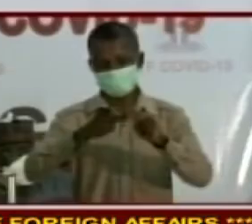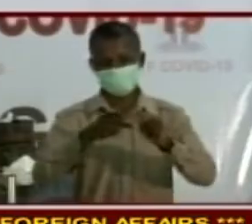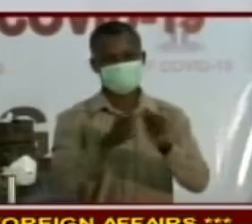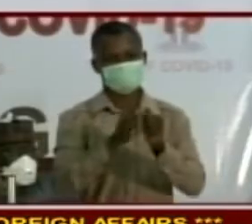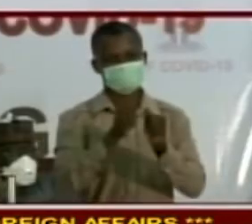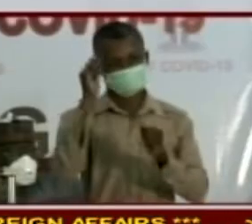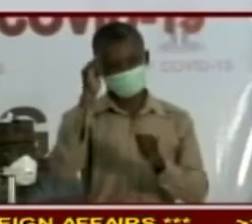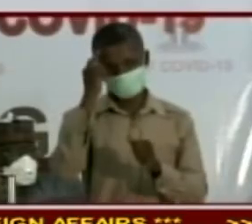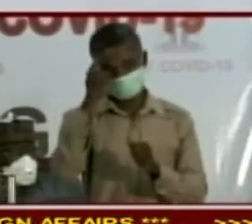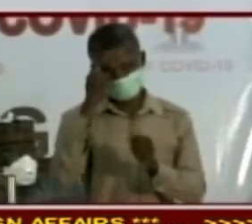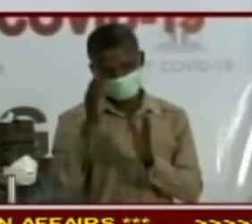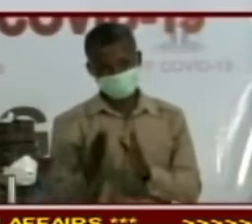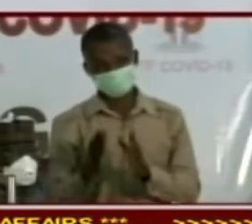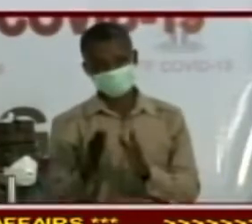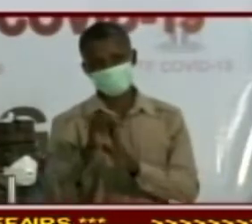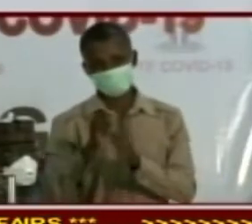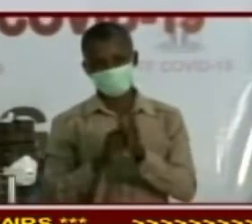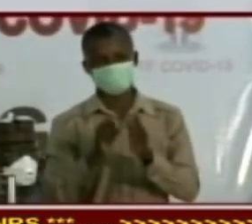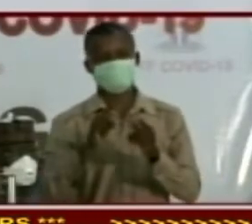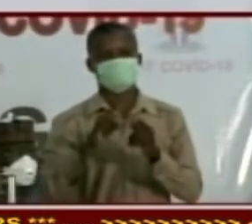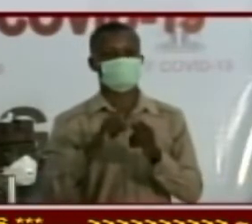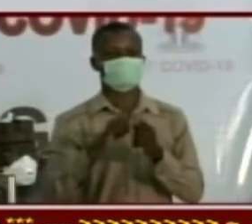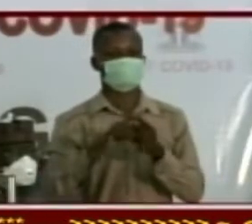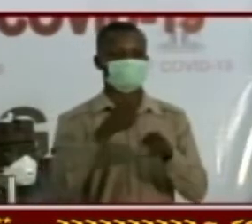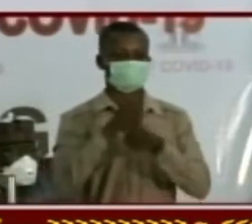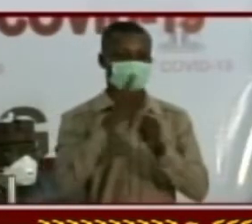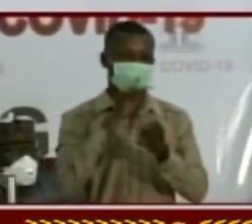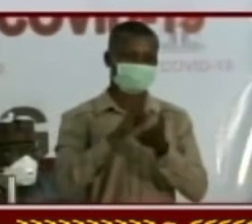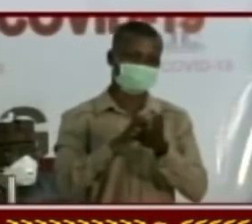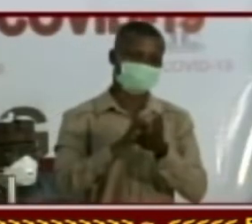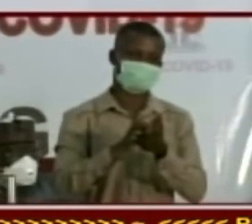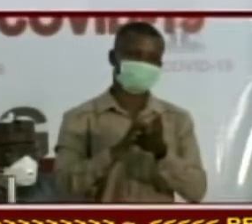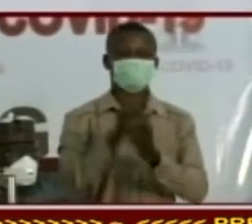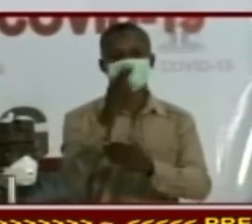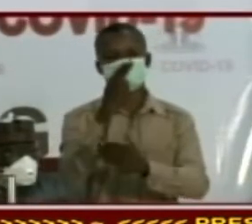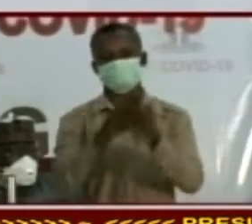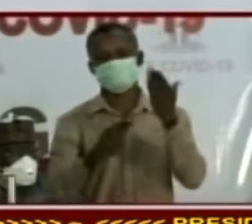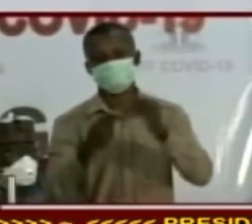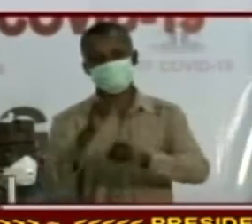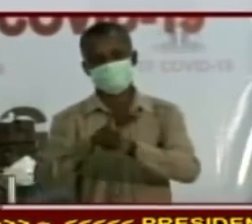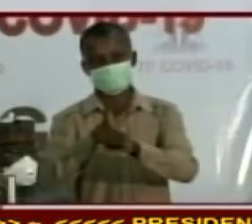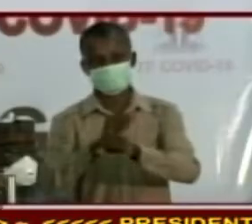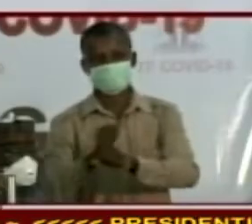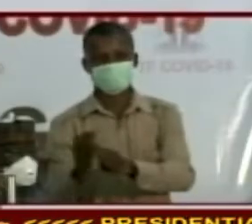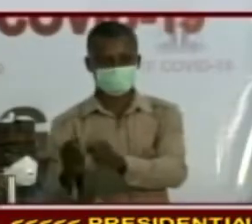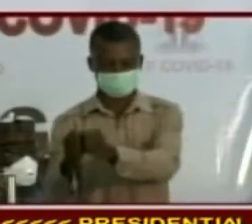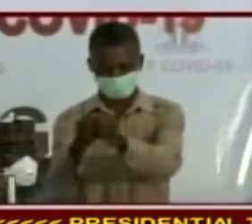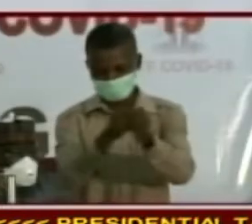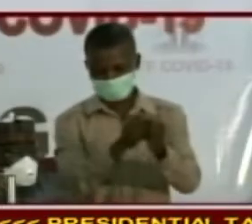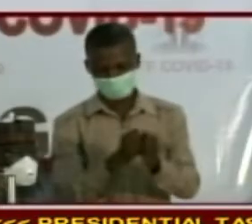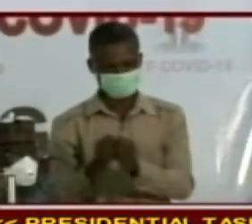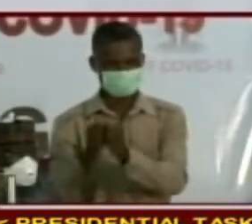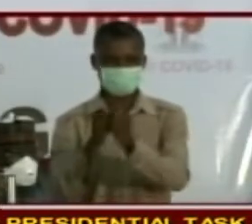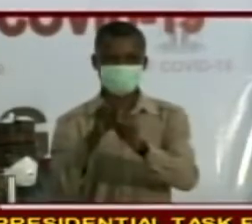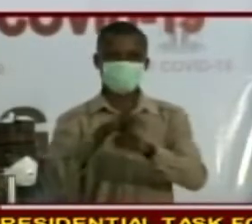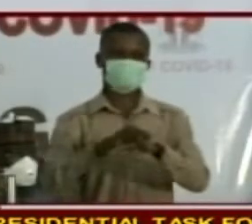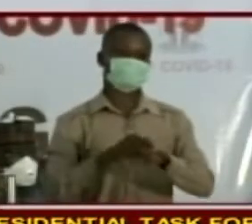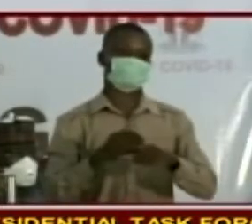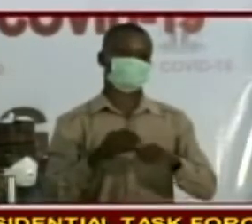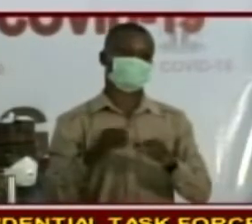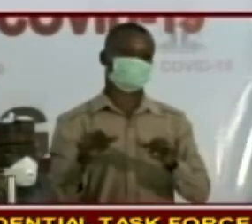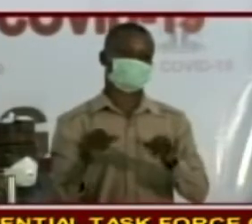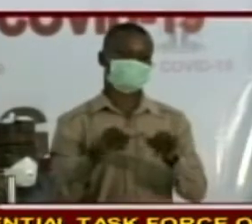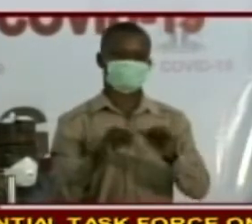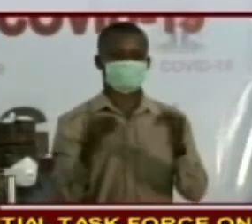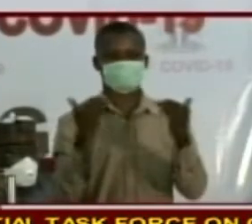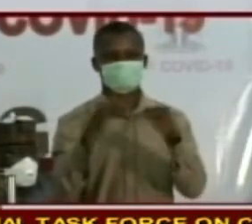state in trying to ensure that we both work on the same page, that is, between the federal and the